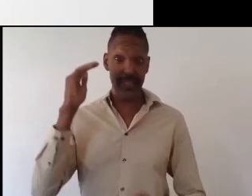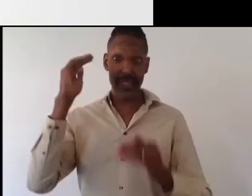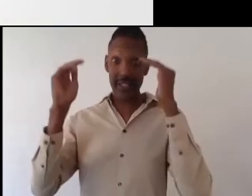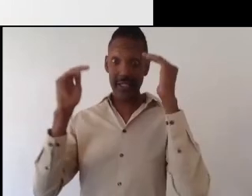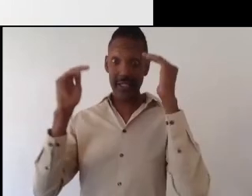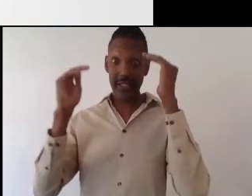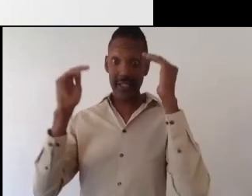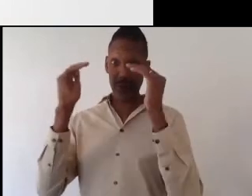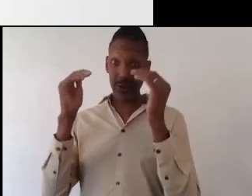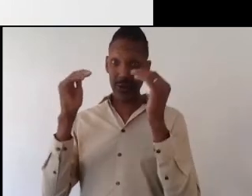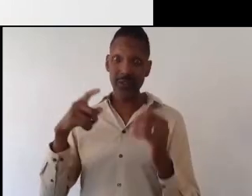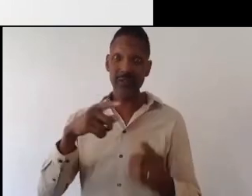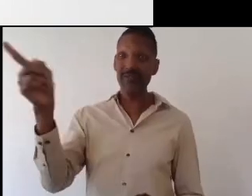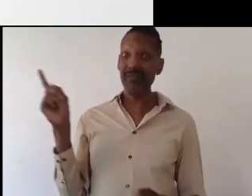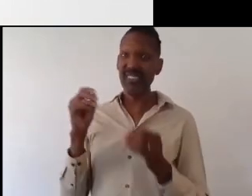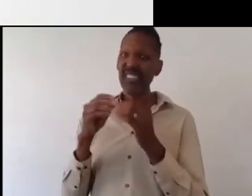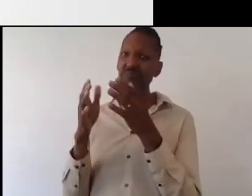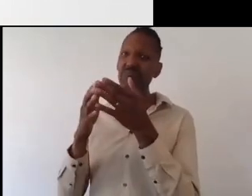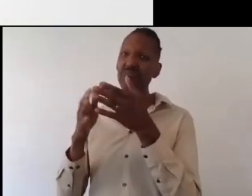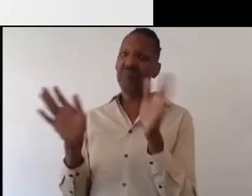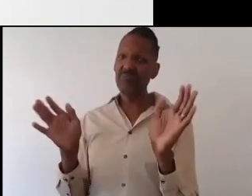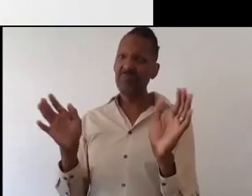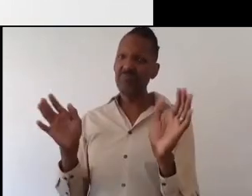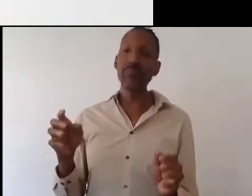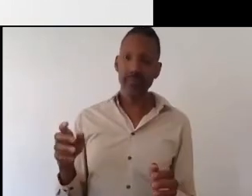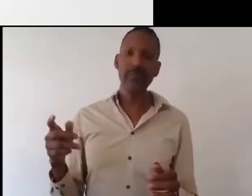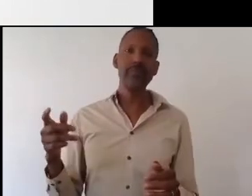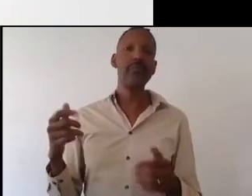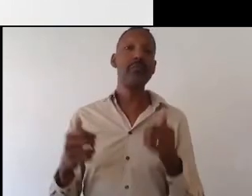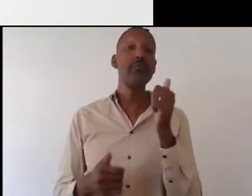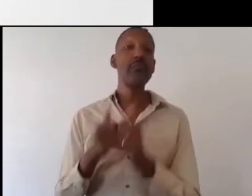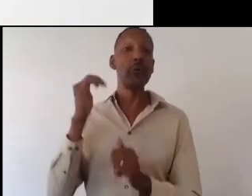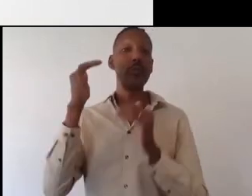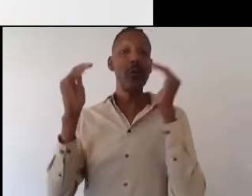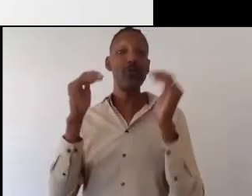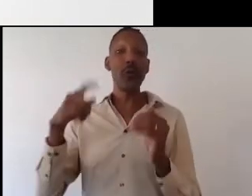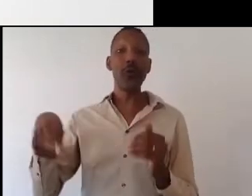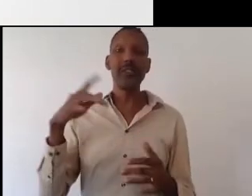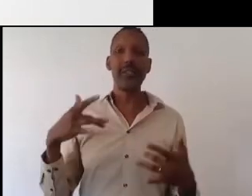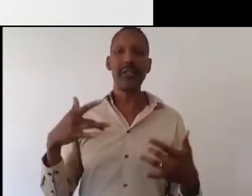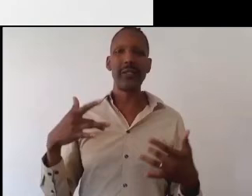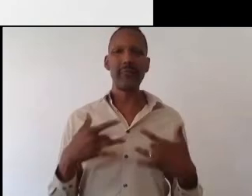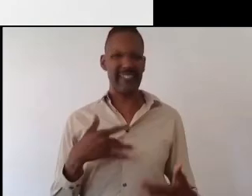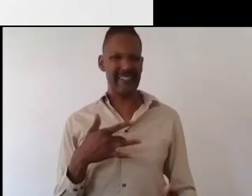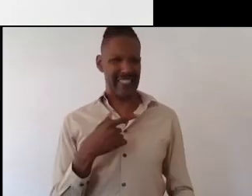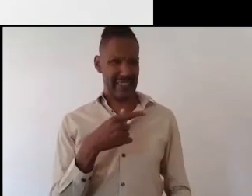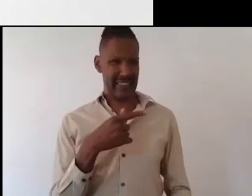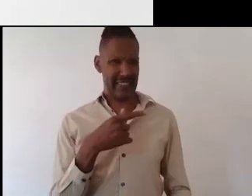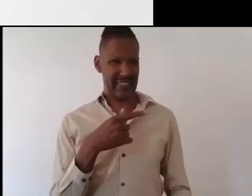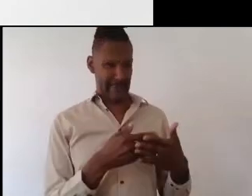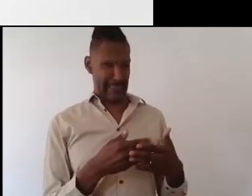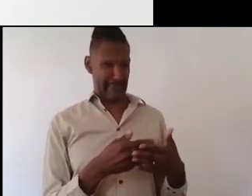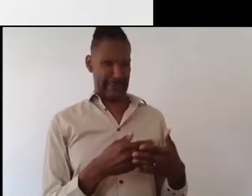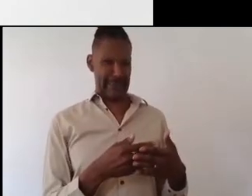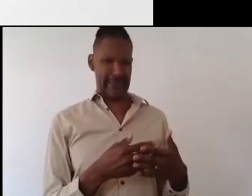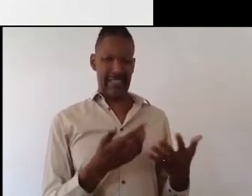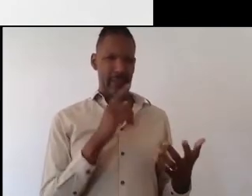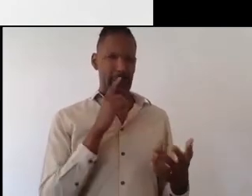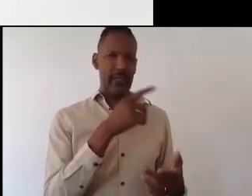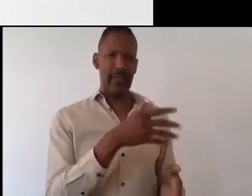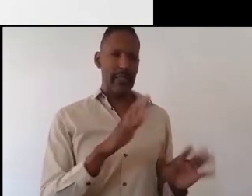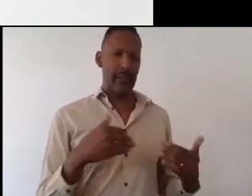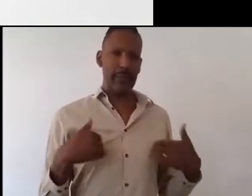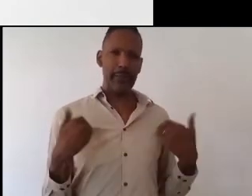about STEM and the importance of STEM in early childhood, will tell you that it's too early to do STEM with young children. STEM is